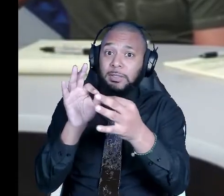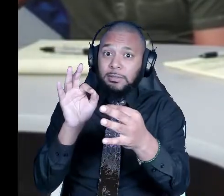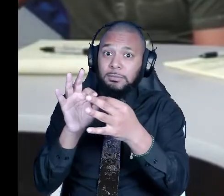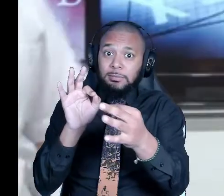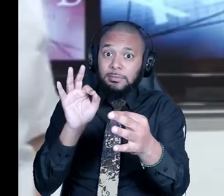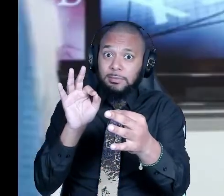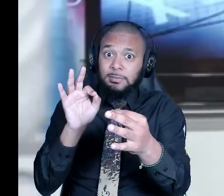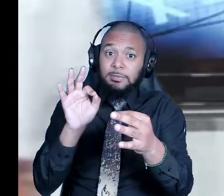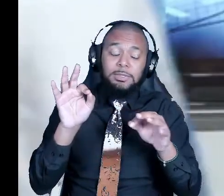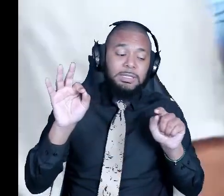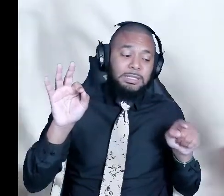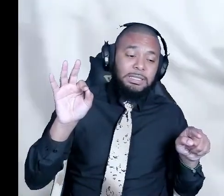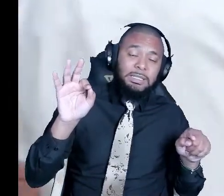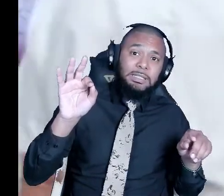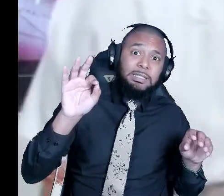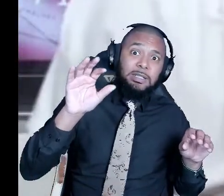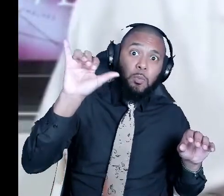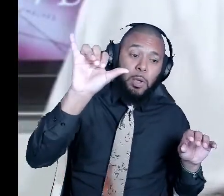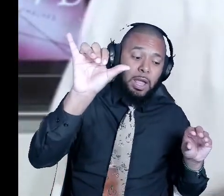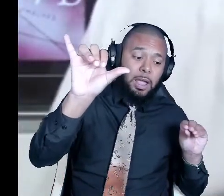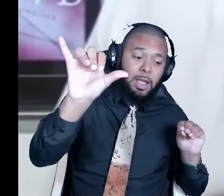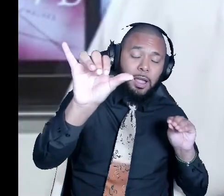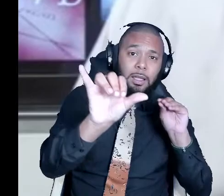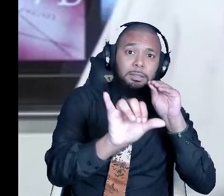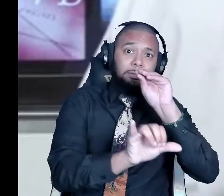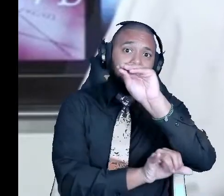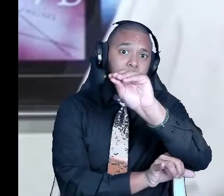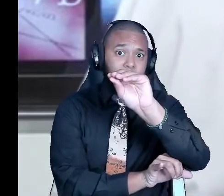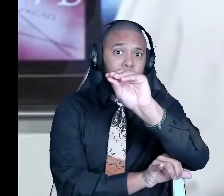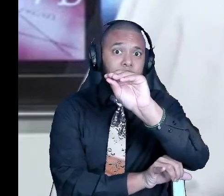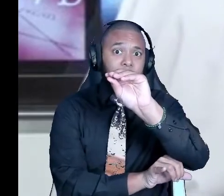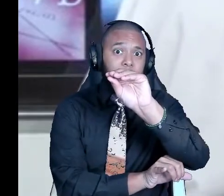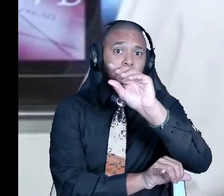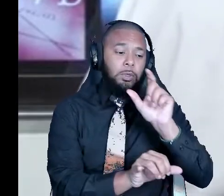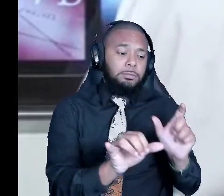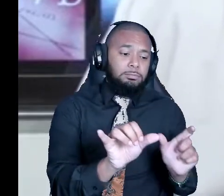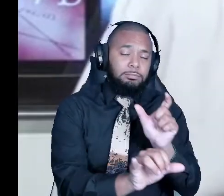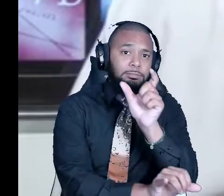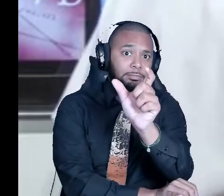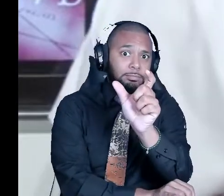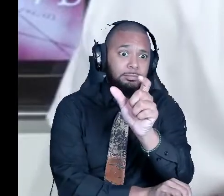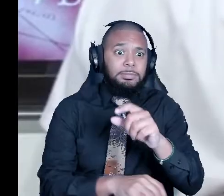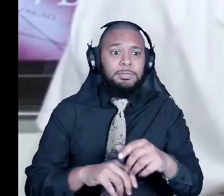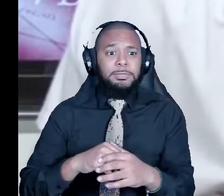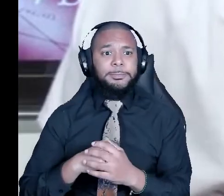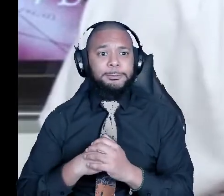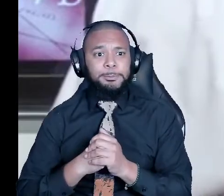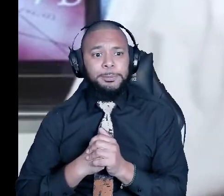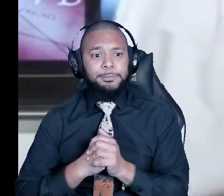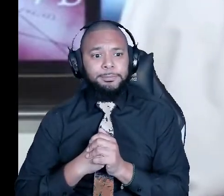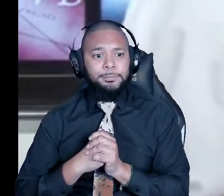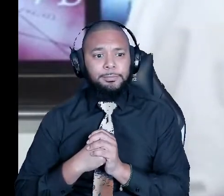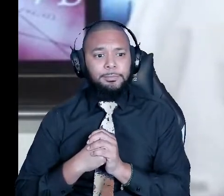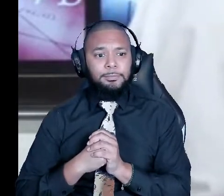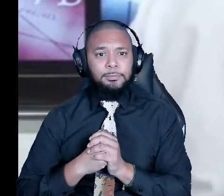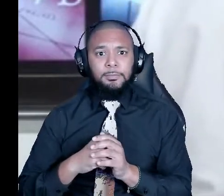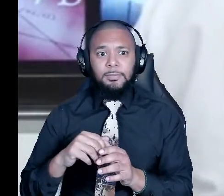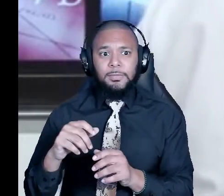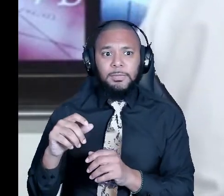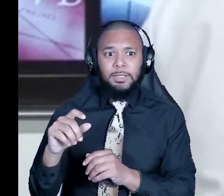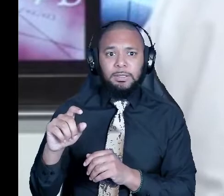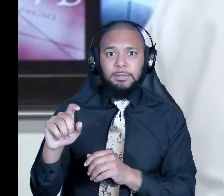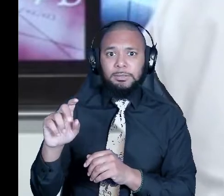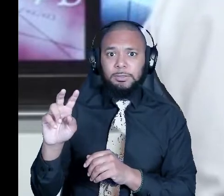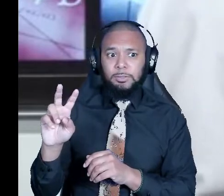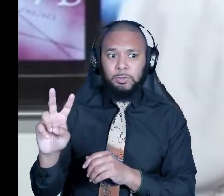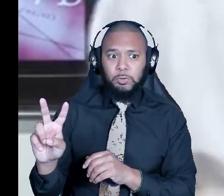and I put that substitute in. I put 2 plus y in for x and